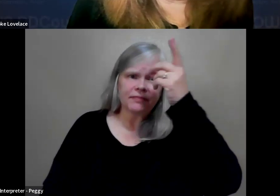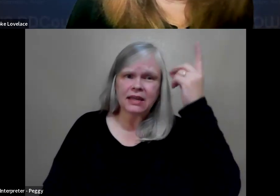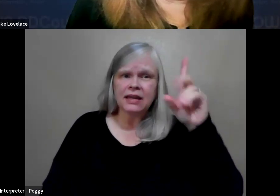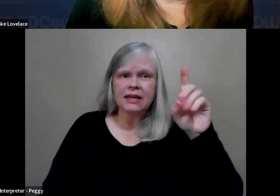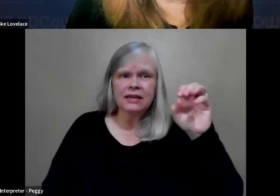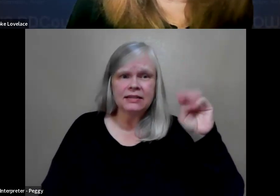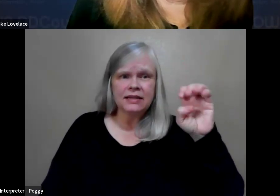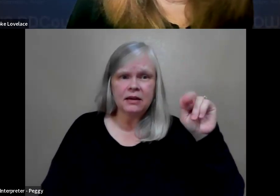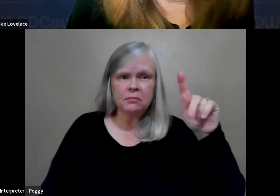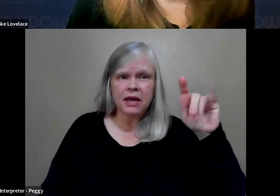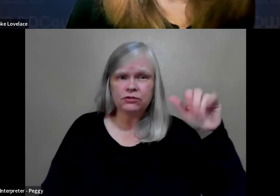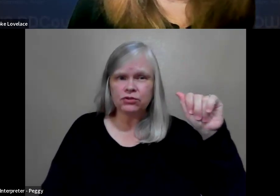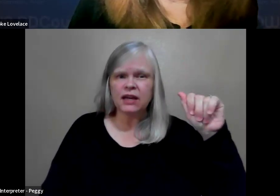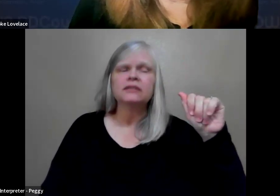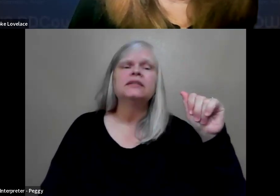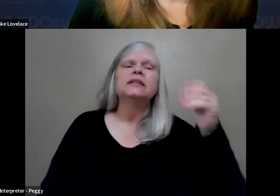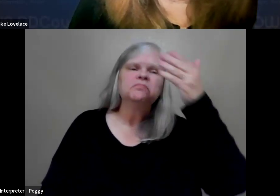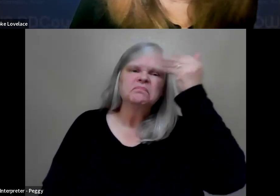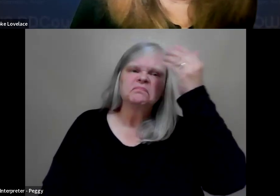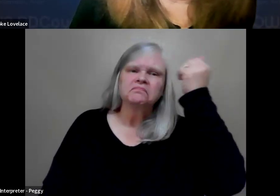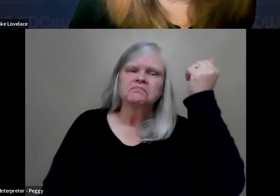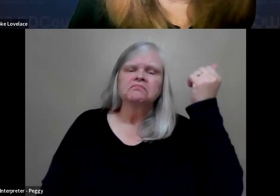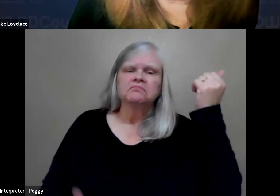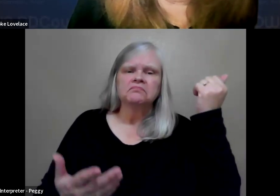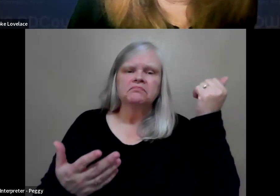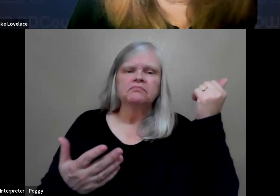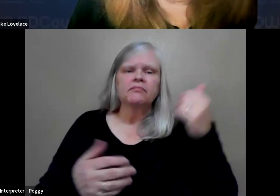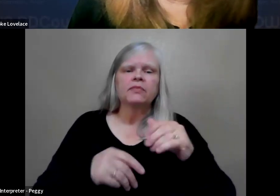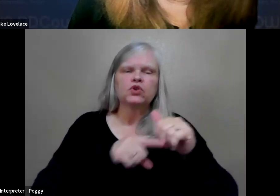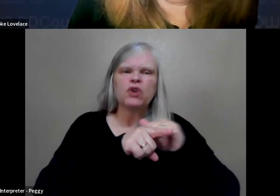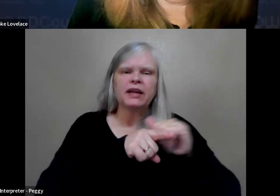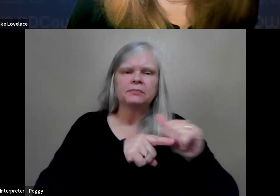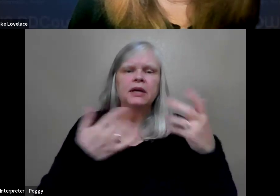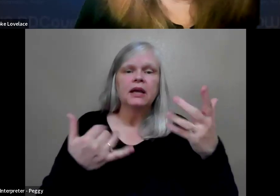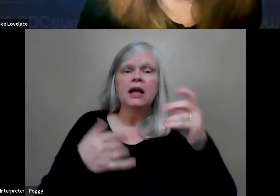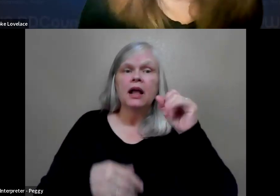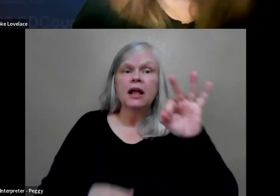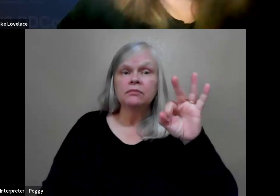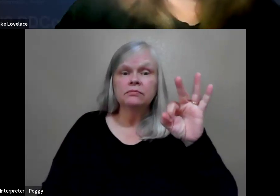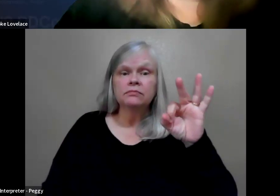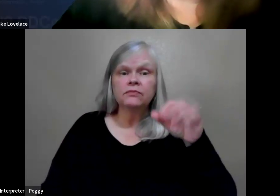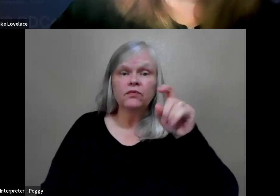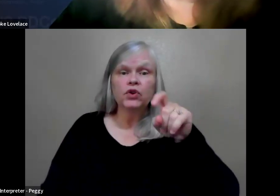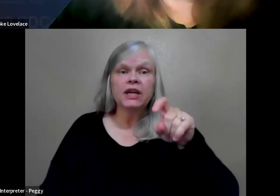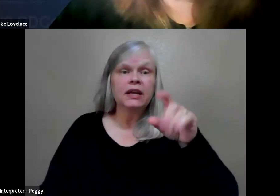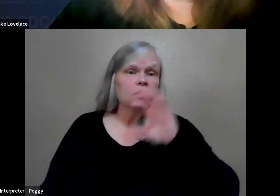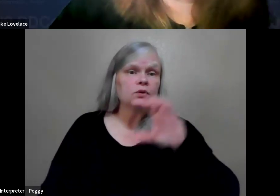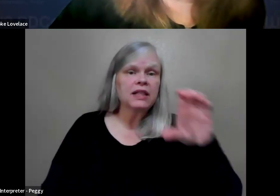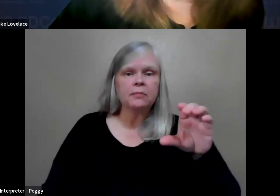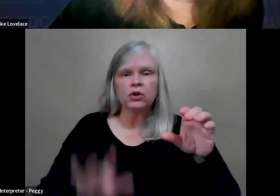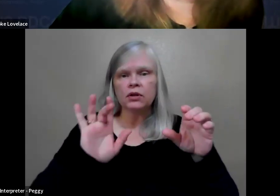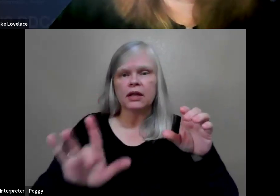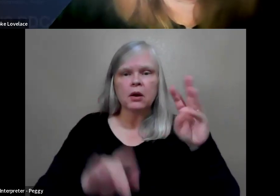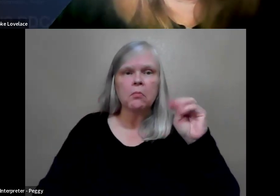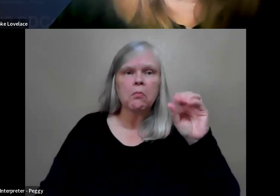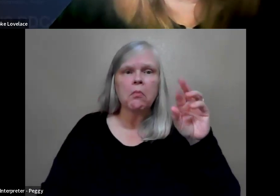hopefully pinned for folks. You can use closed captioning as well, too. If you hit the More button there on the bottom, the three little